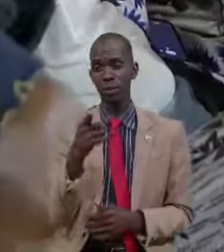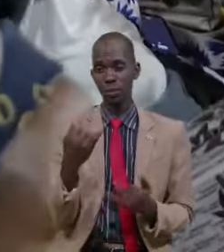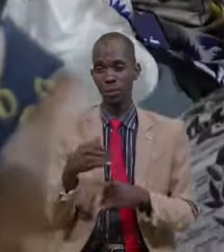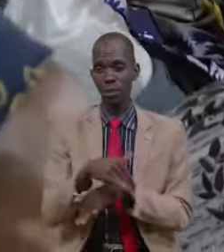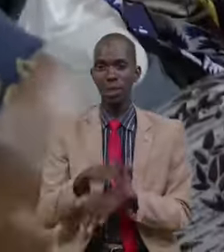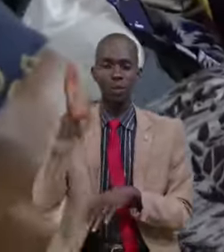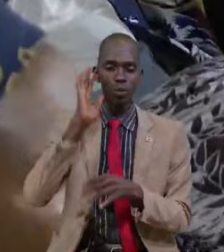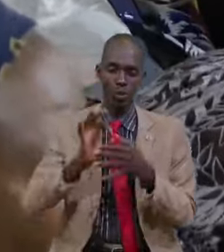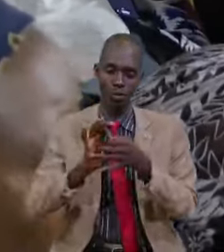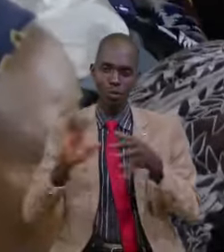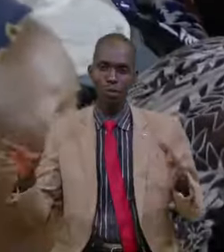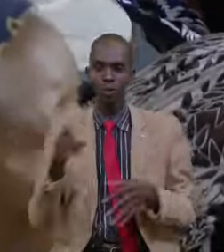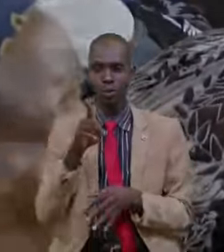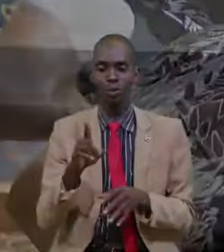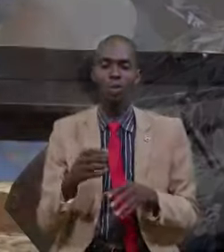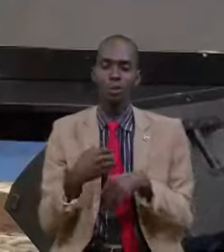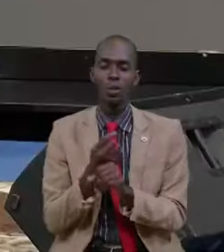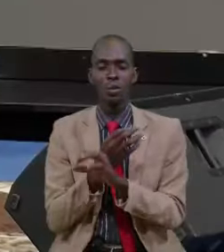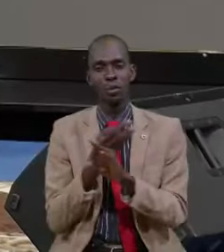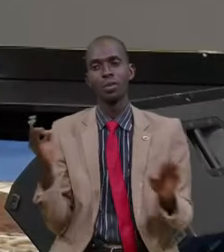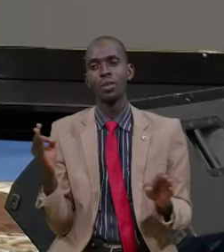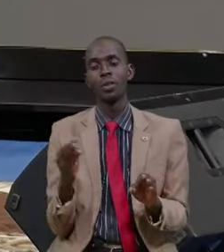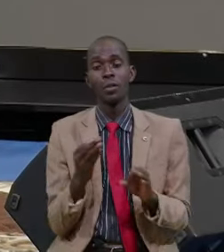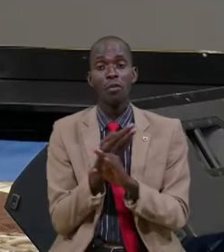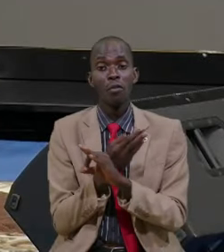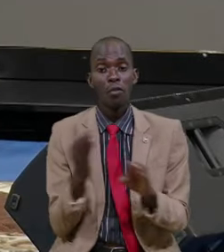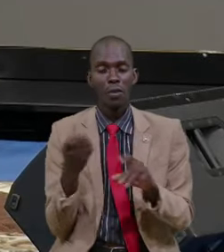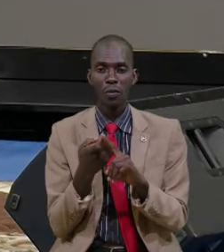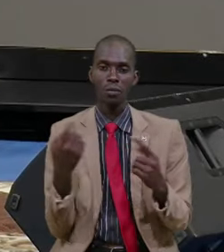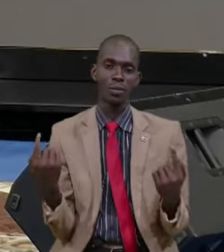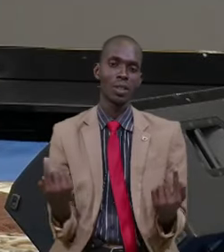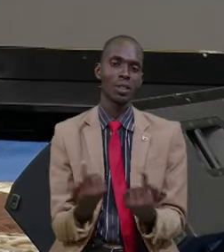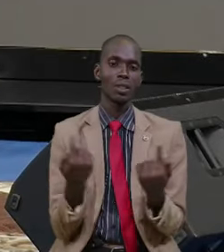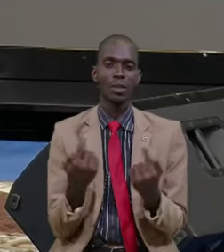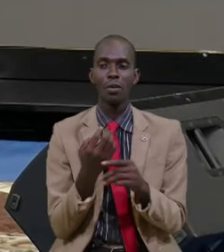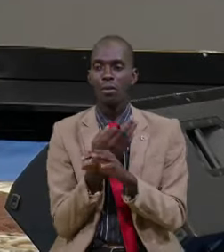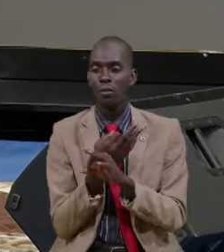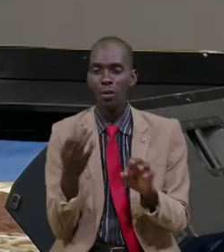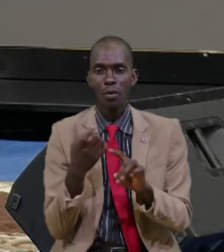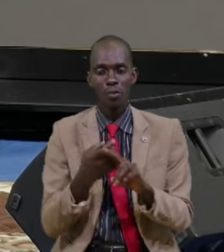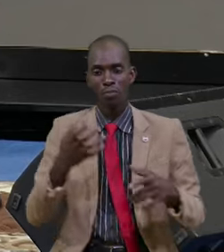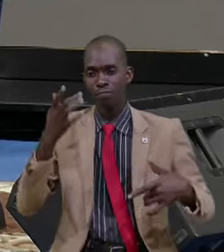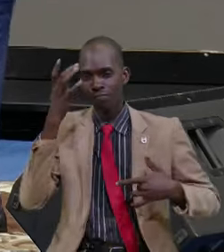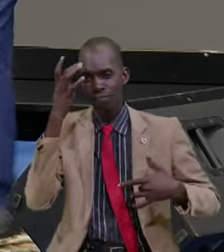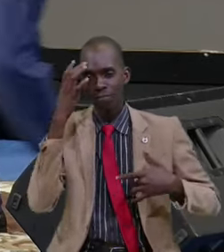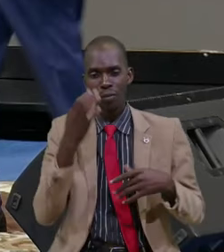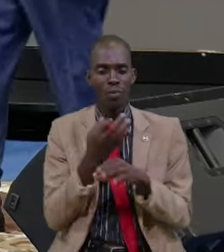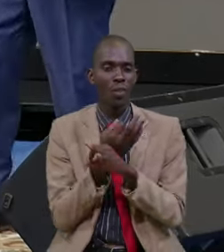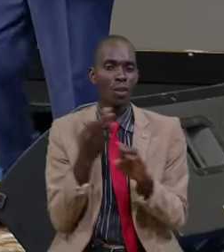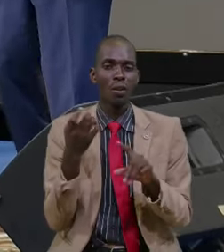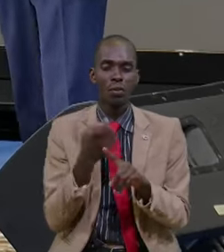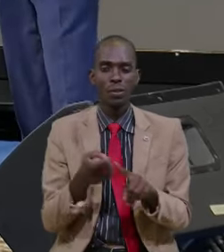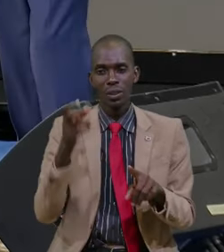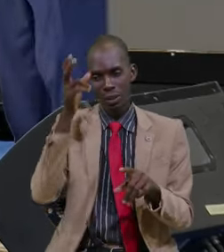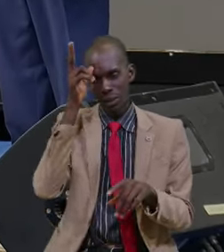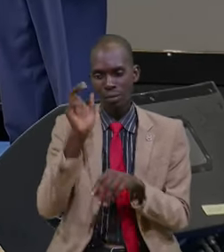Free from sin. Free from sickness. free from satanic bondage, who went